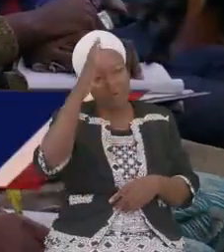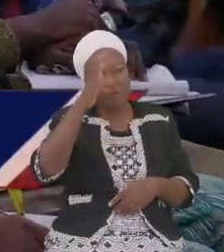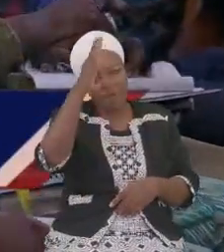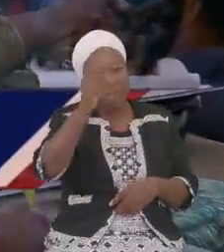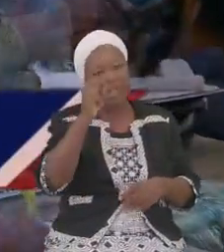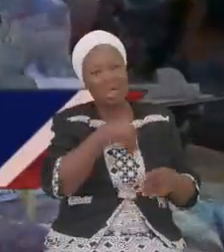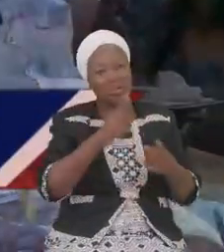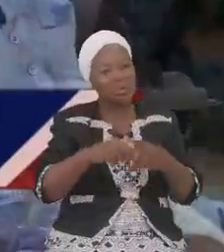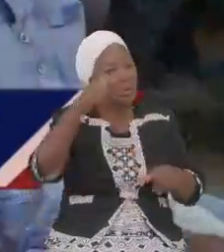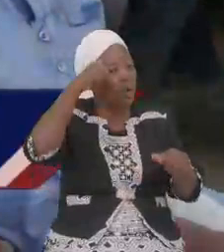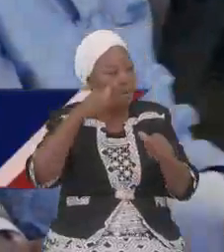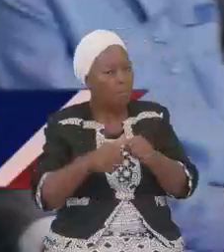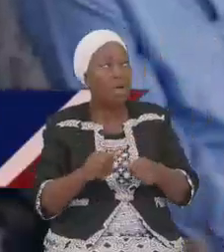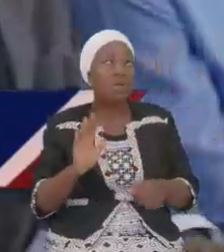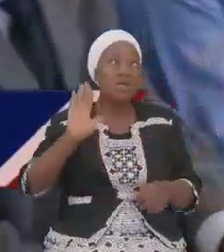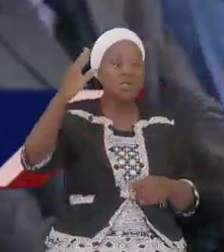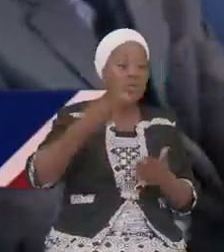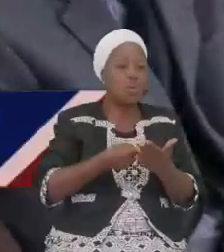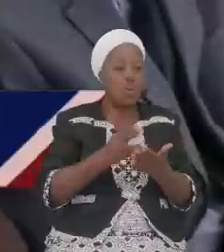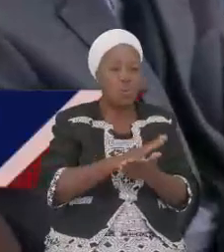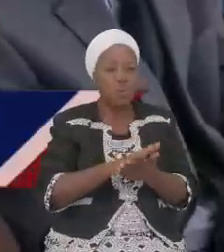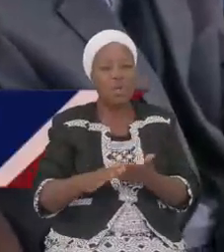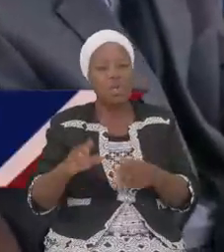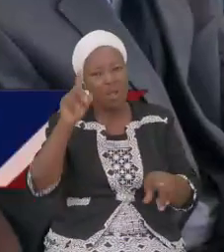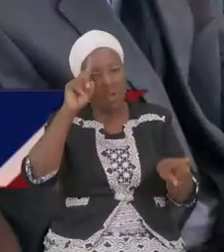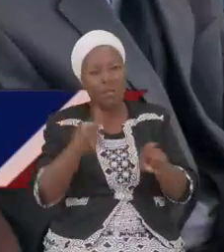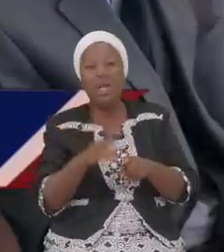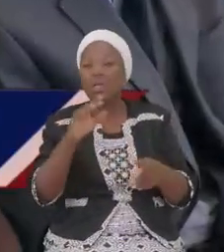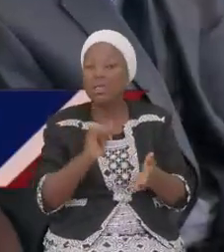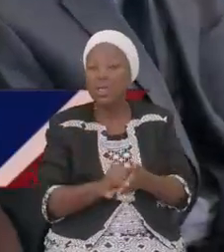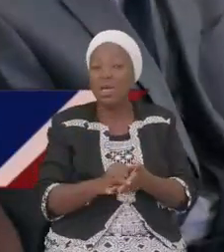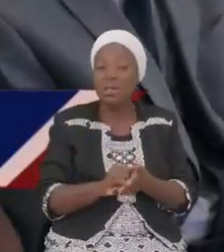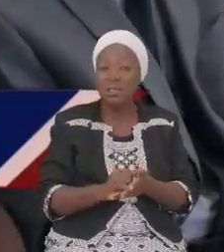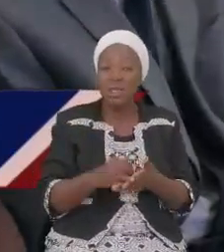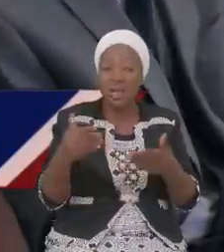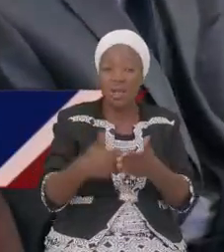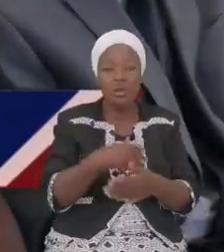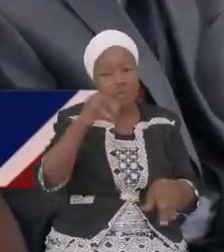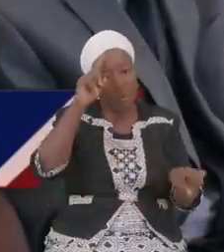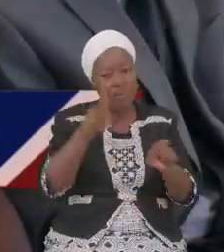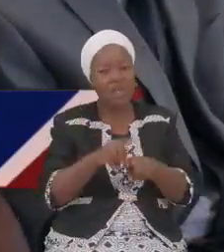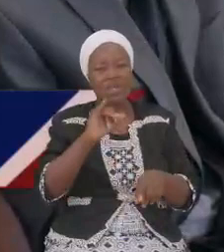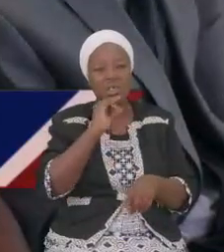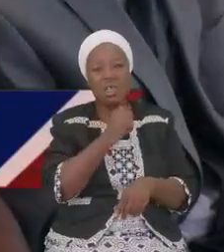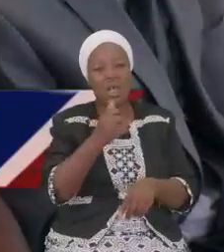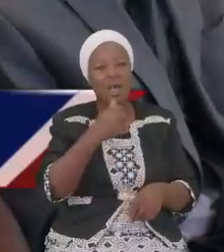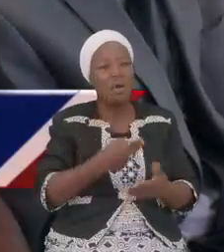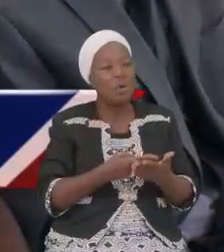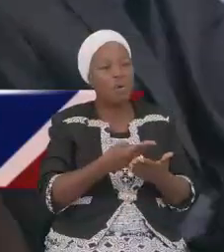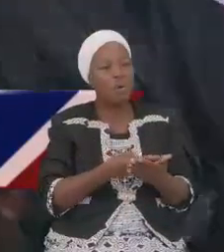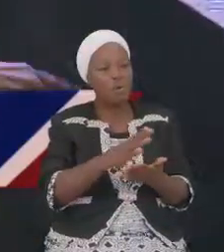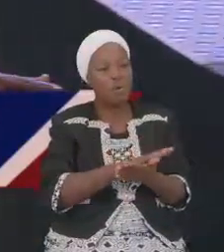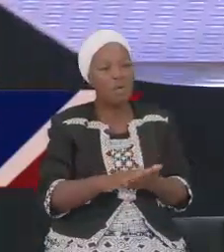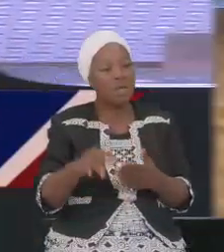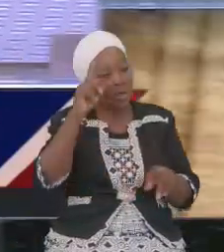his holy covenant. The new covenant is a holy covenant. Obviously, you understand. If